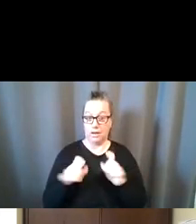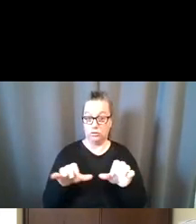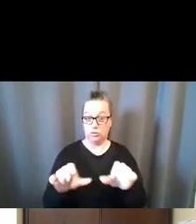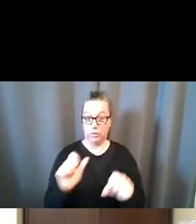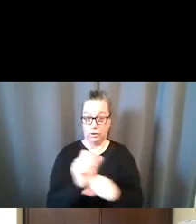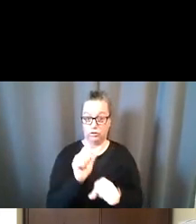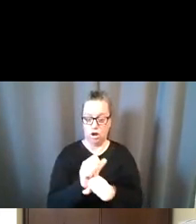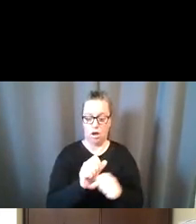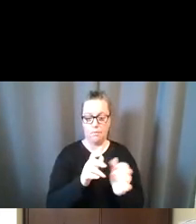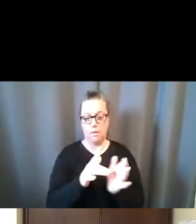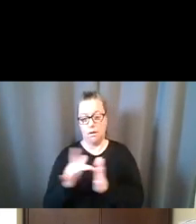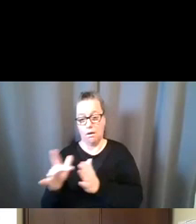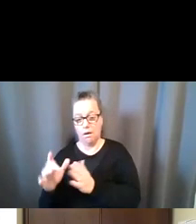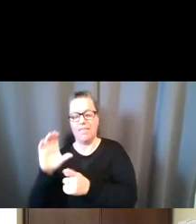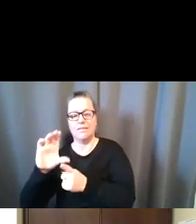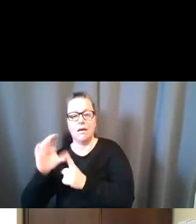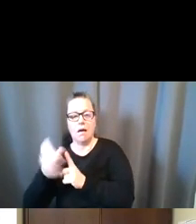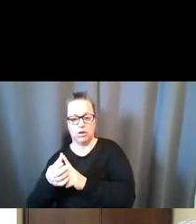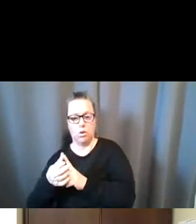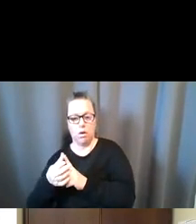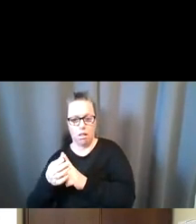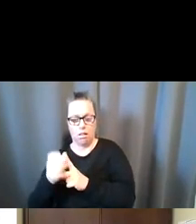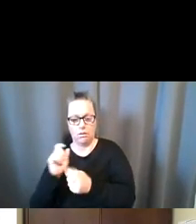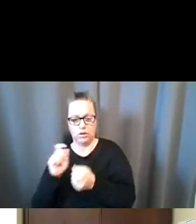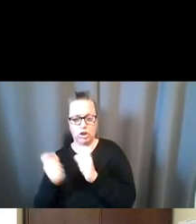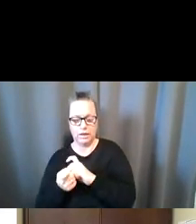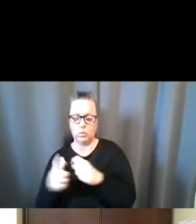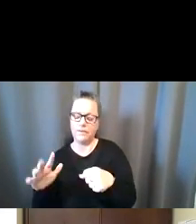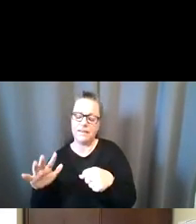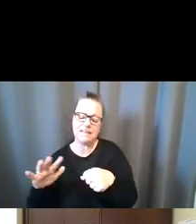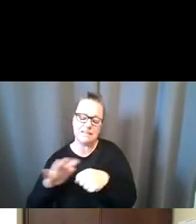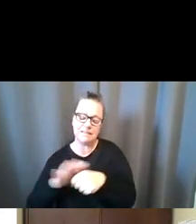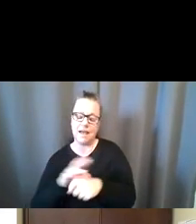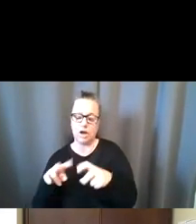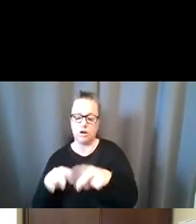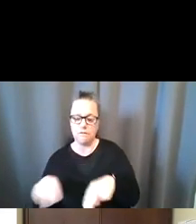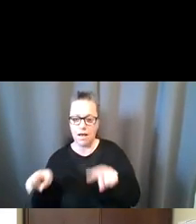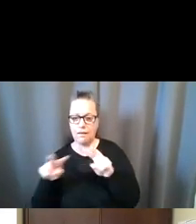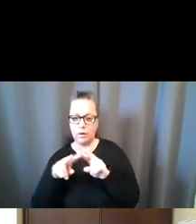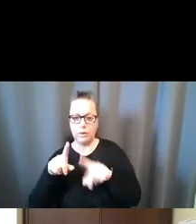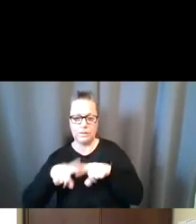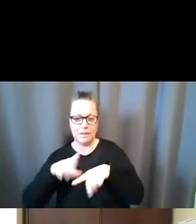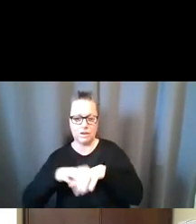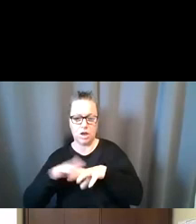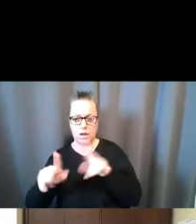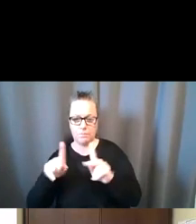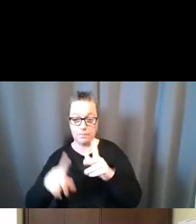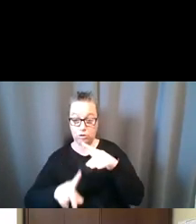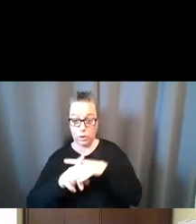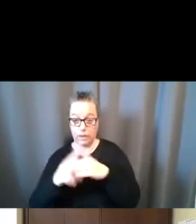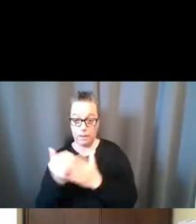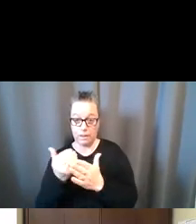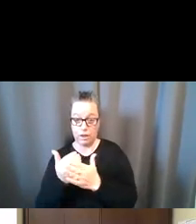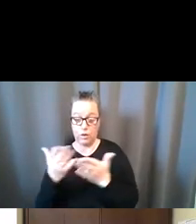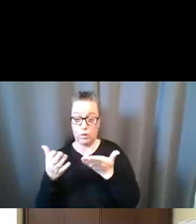be a cultural change where the entire value depends on people showing up in a new way. So I'm going to have you answer